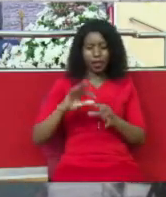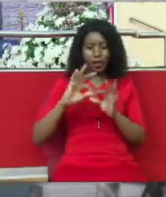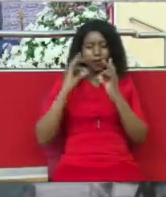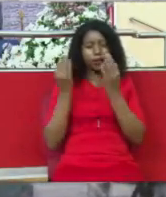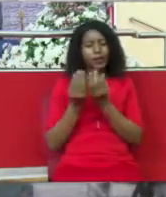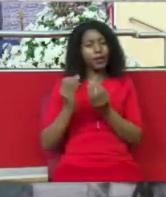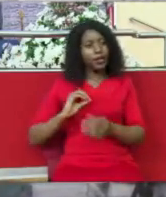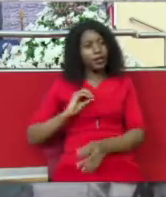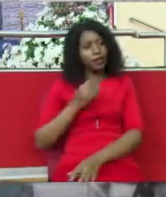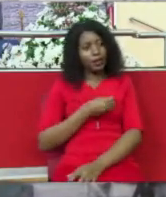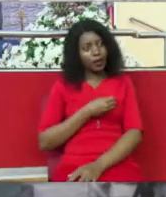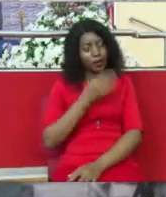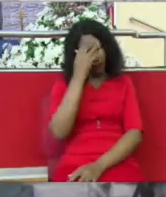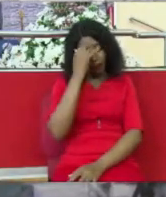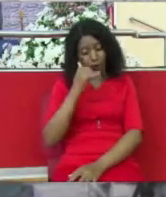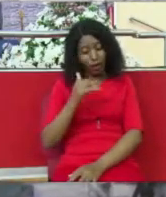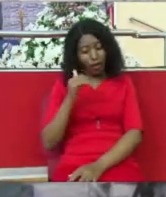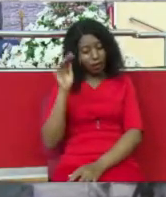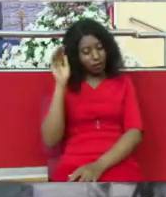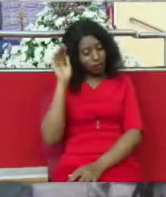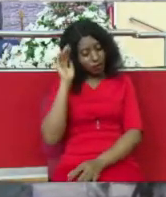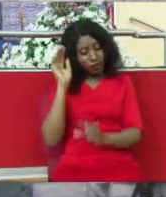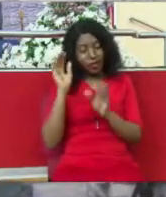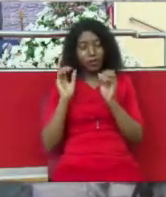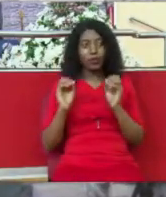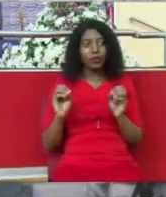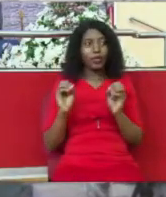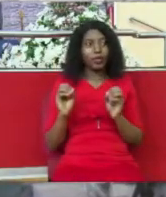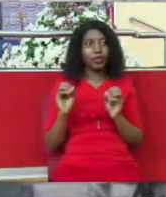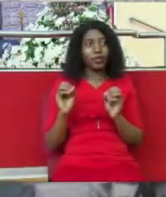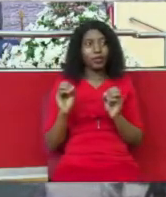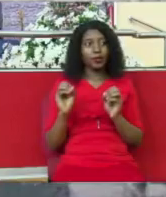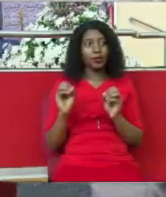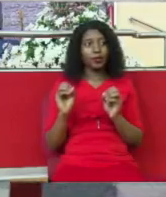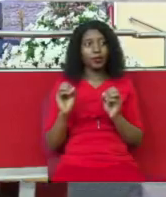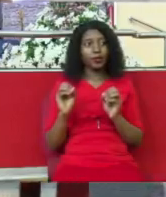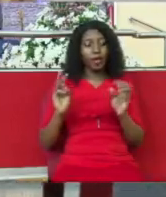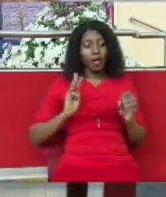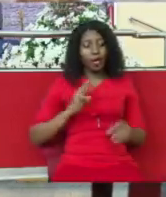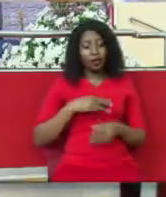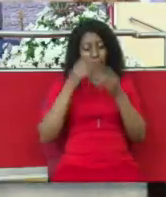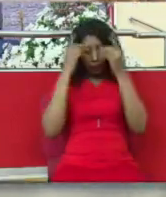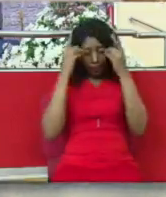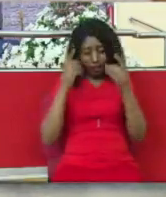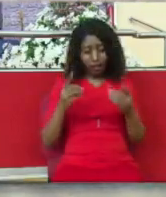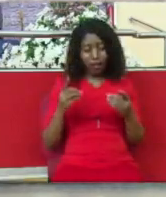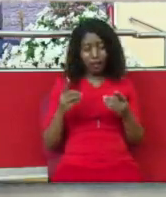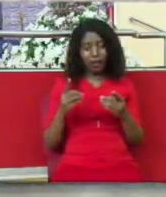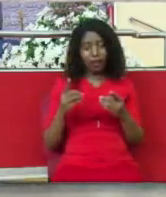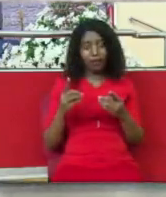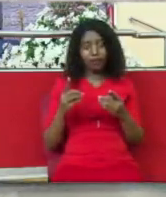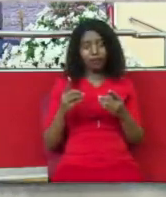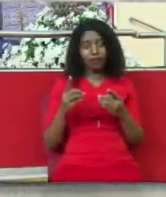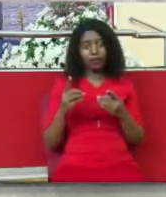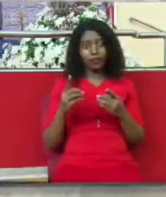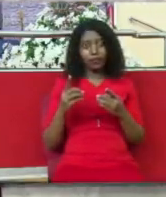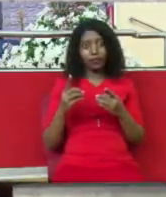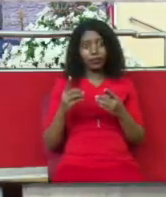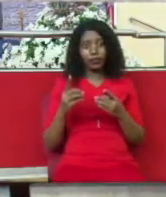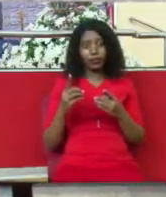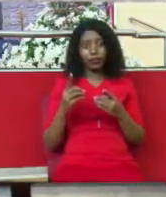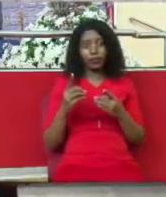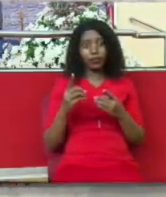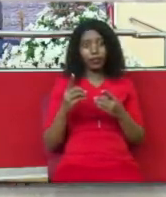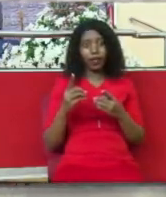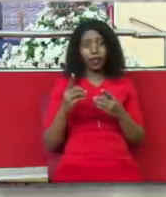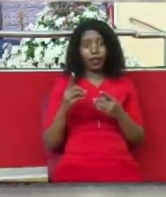because of disobedience. Kwa sababu ya kutotii. And we have decided even to upload or to download apps